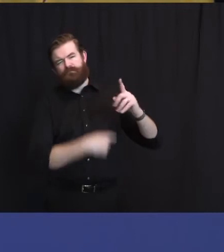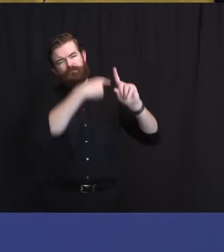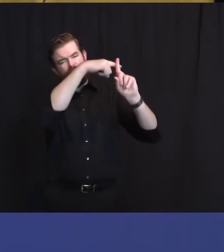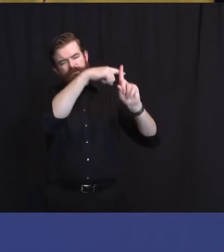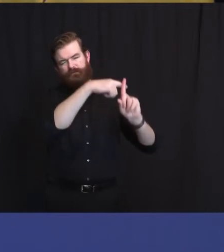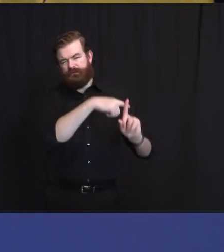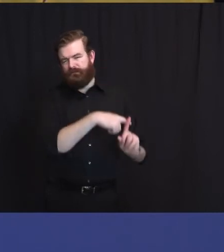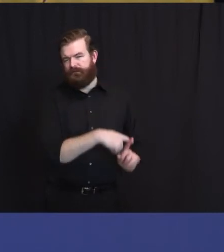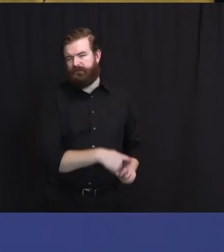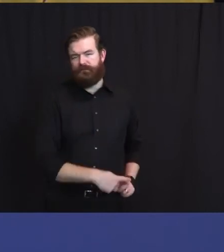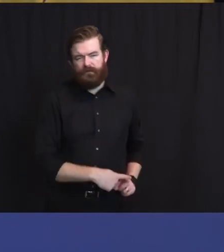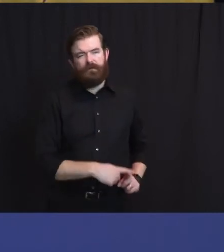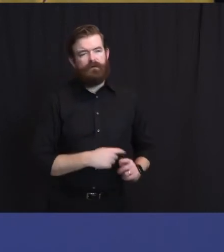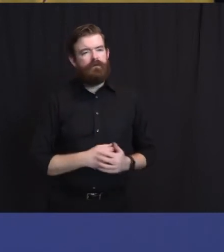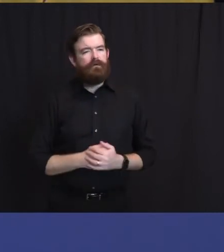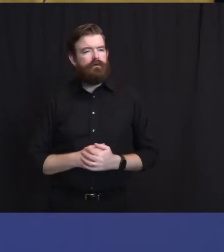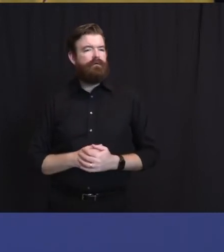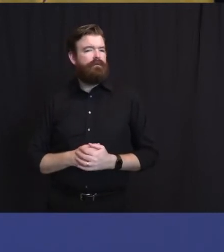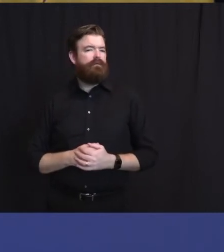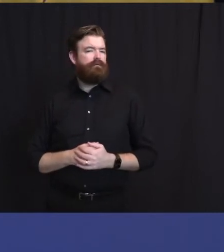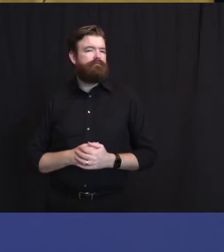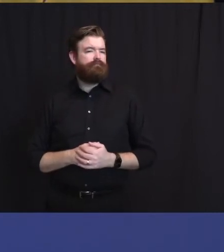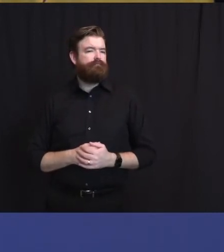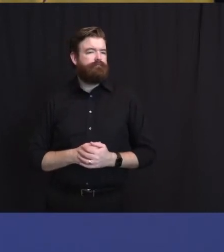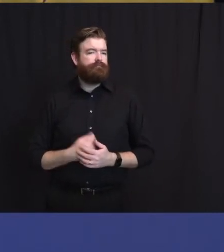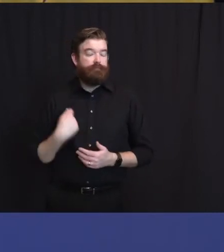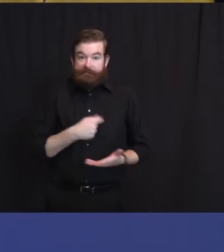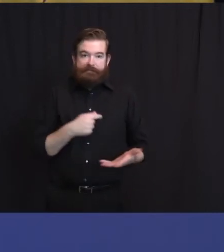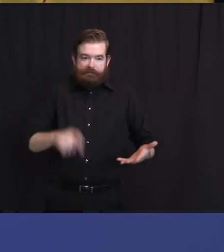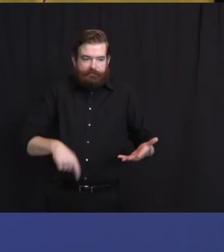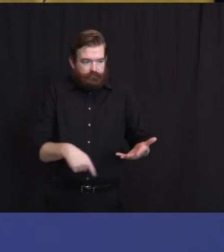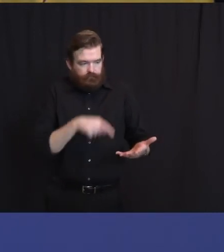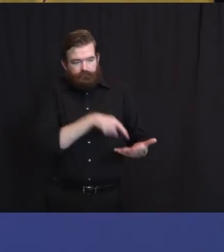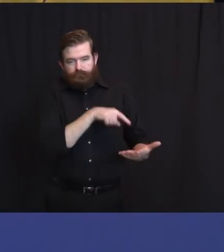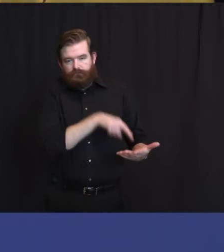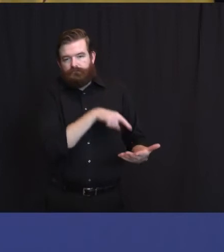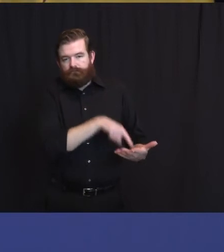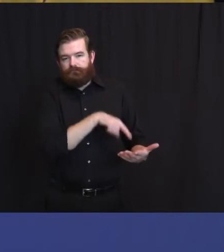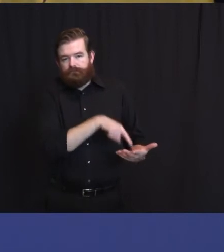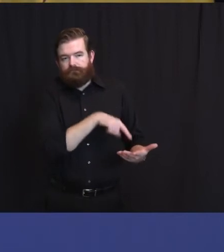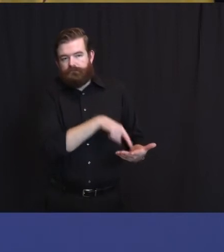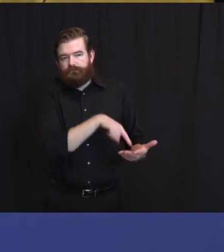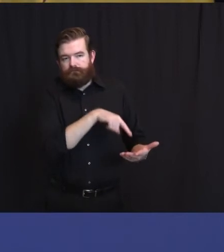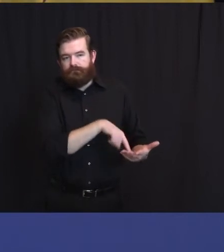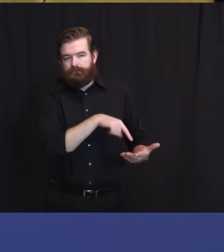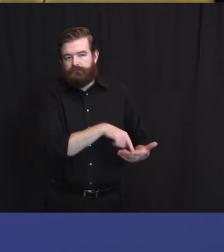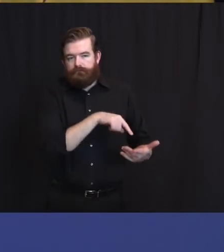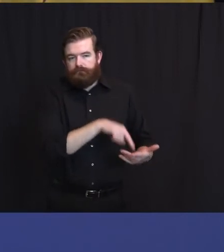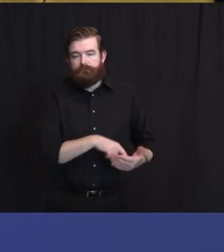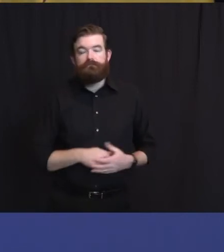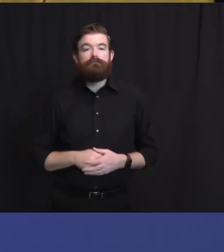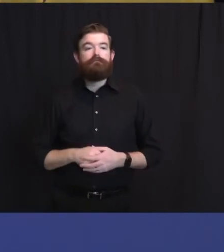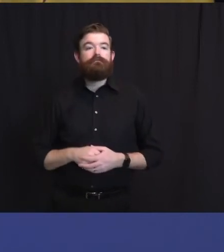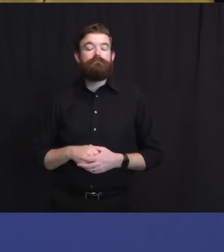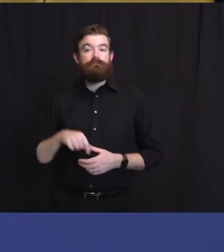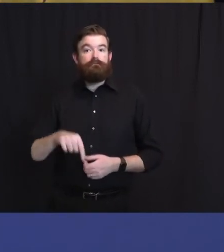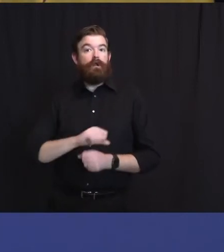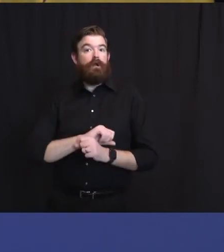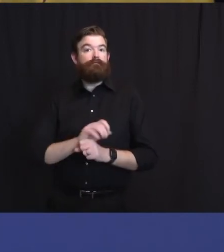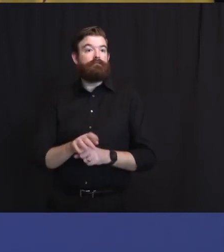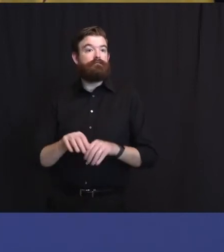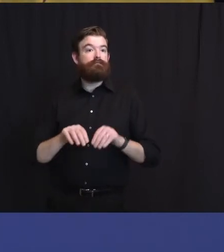from day one. And we're going to need it because the fallout from this pandemic, an underwhelming federal response, at least for the